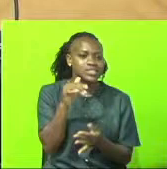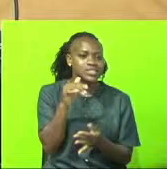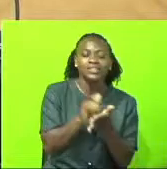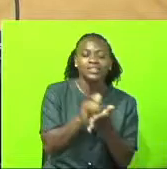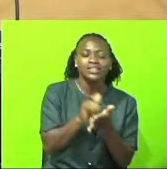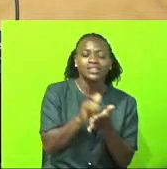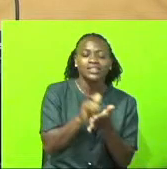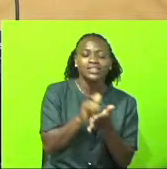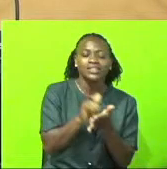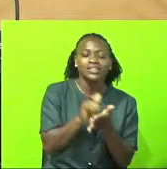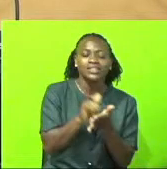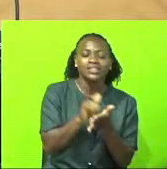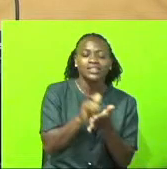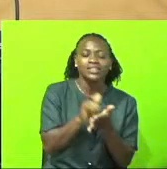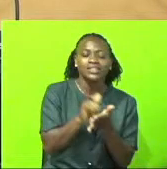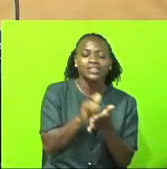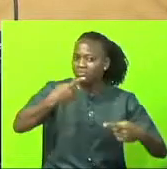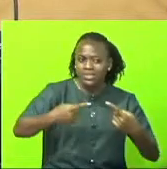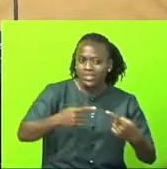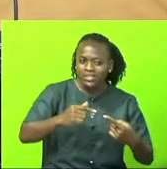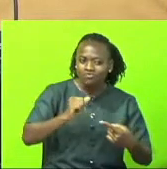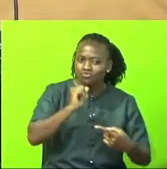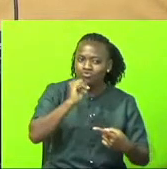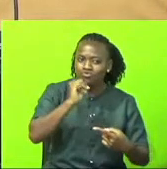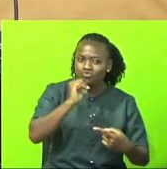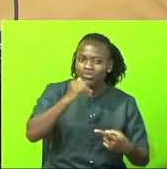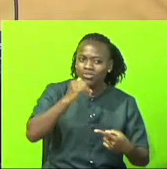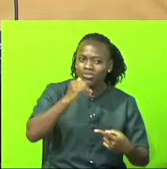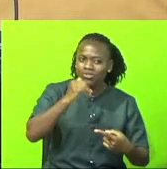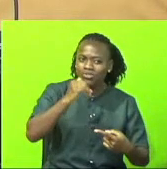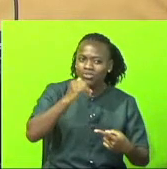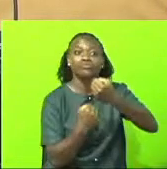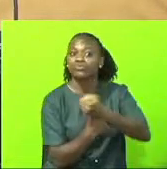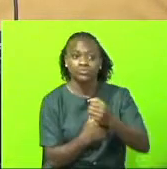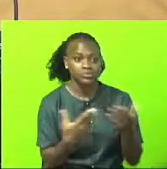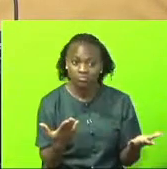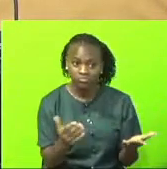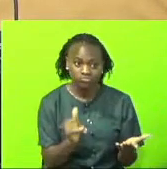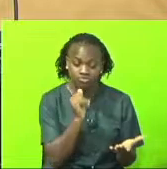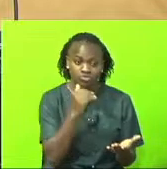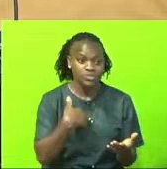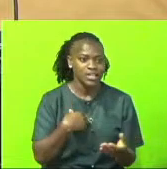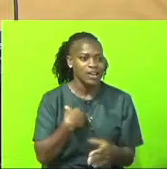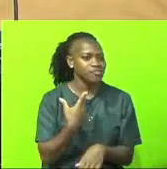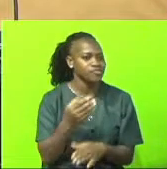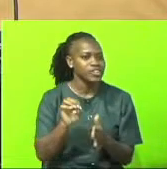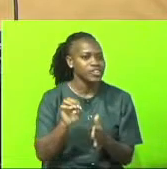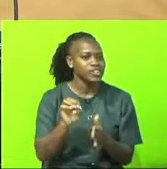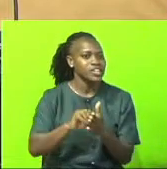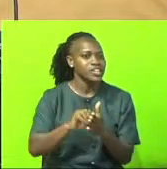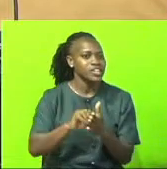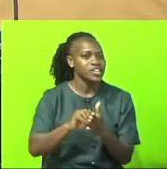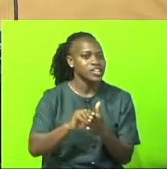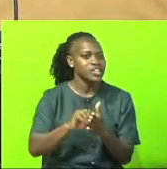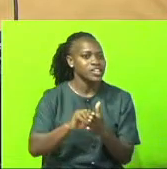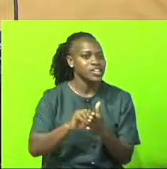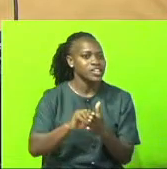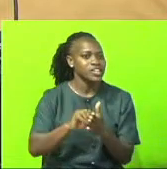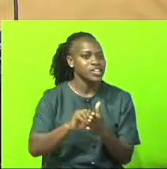has no leg to stand on. It falls flat. It sits on stilts.